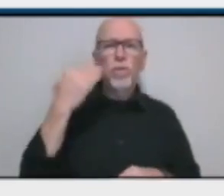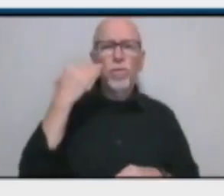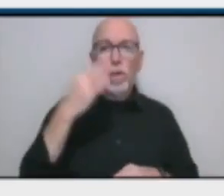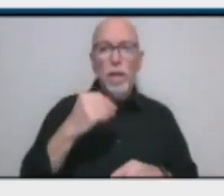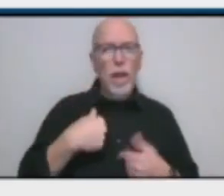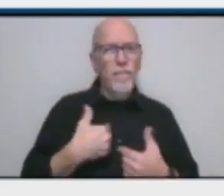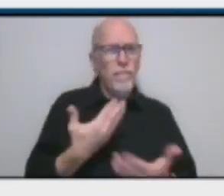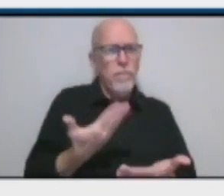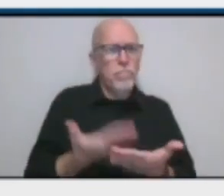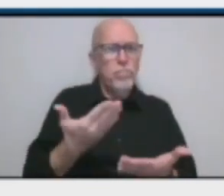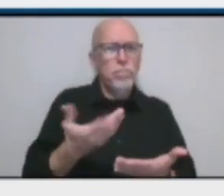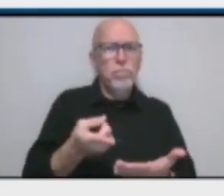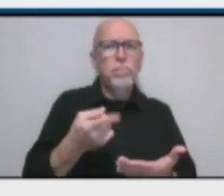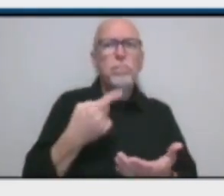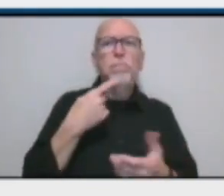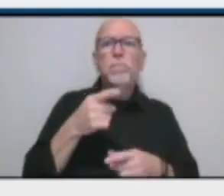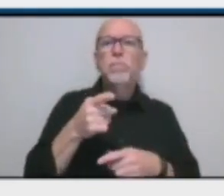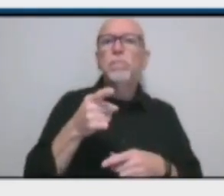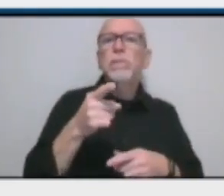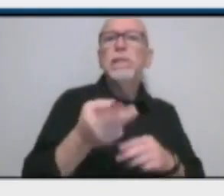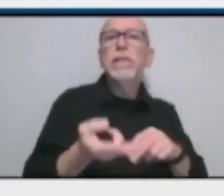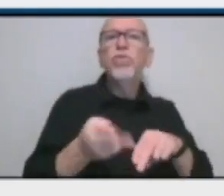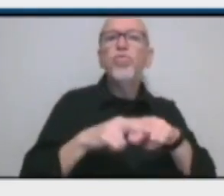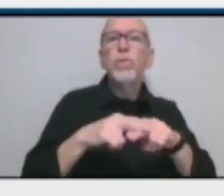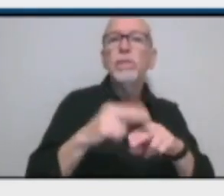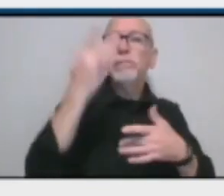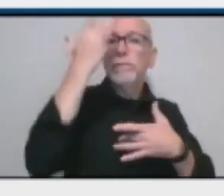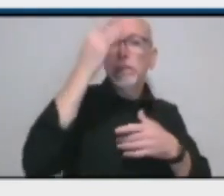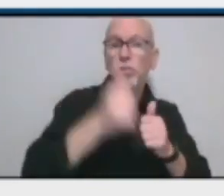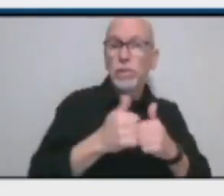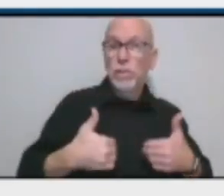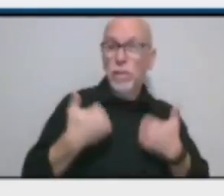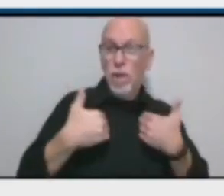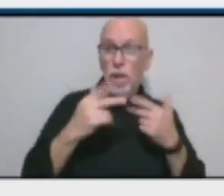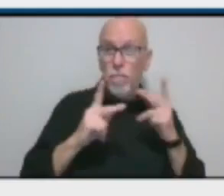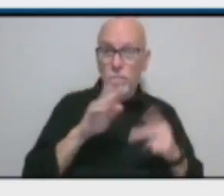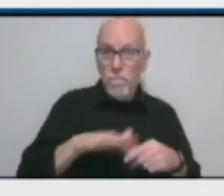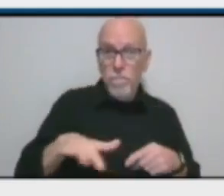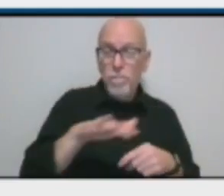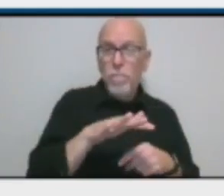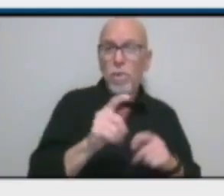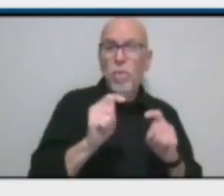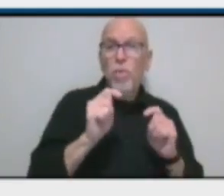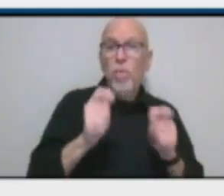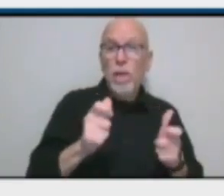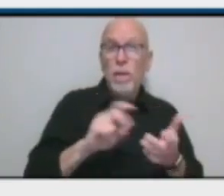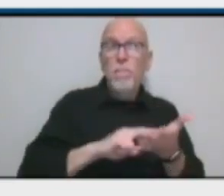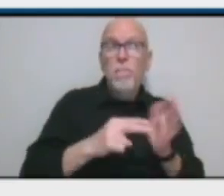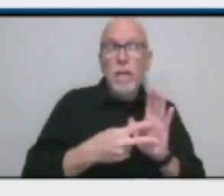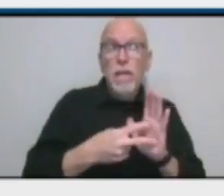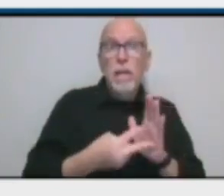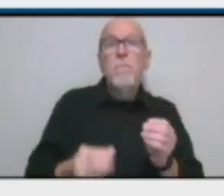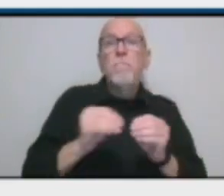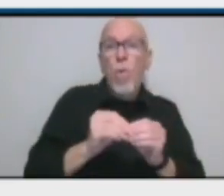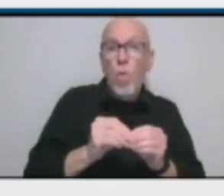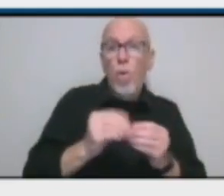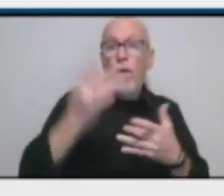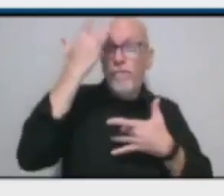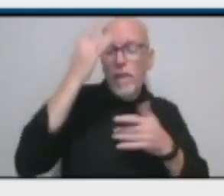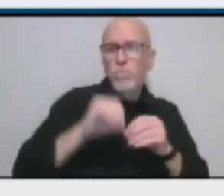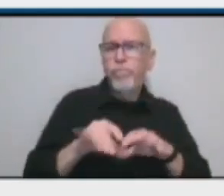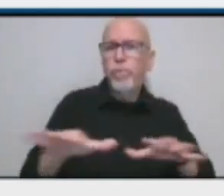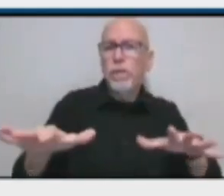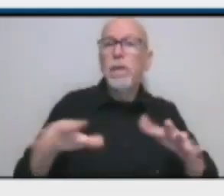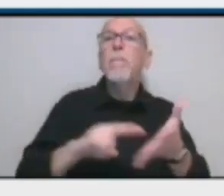to suggest that an increase in infections among younger Hoosiers quickly translates into more infections and thus more deaths